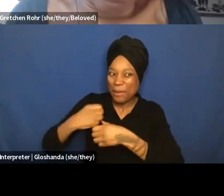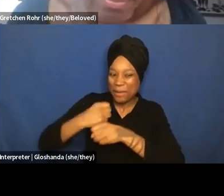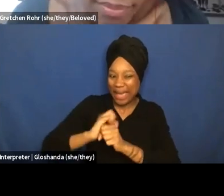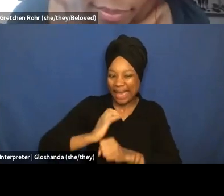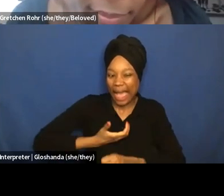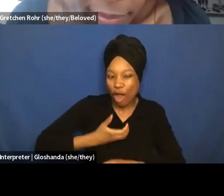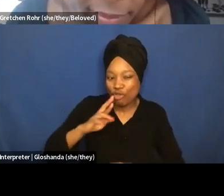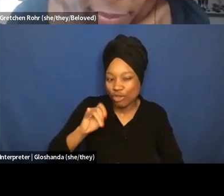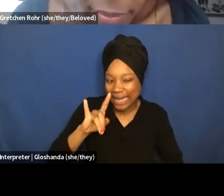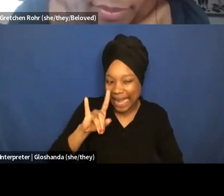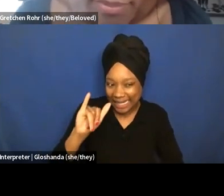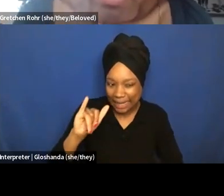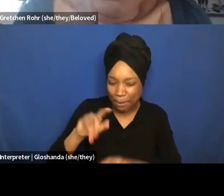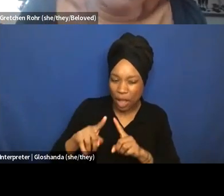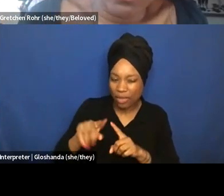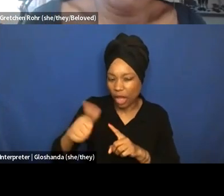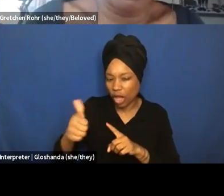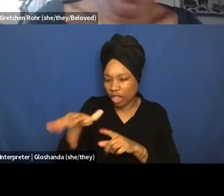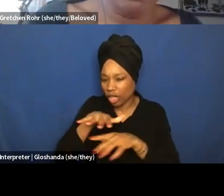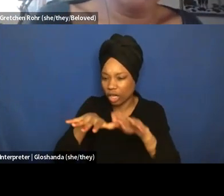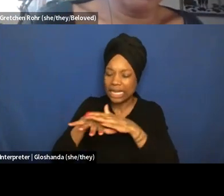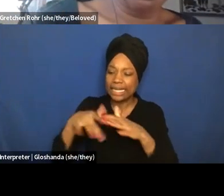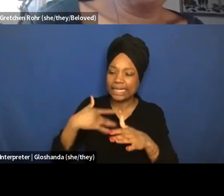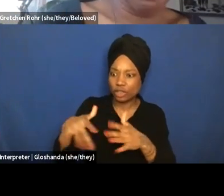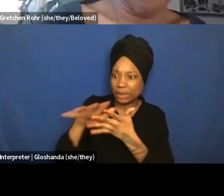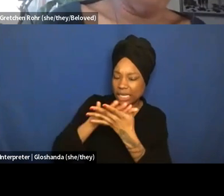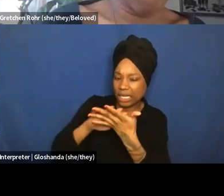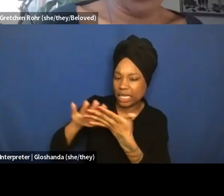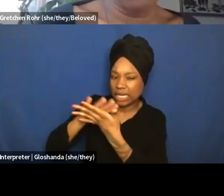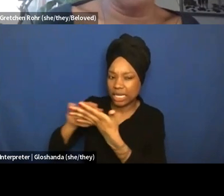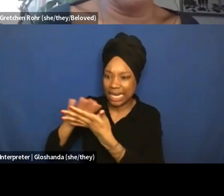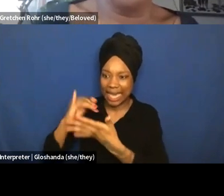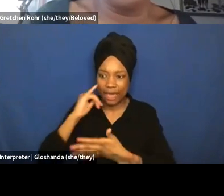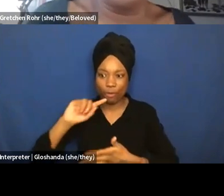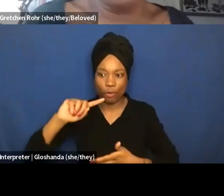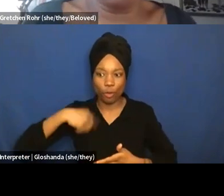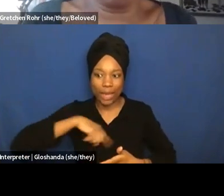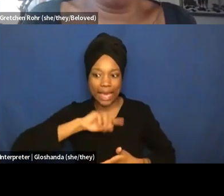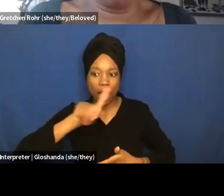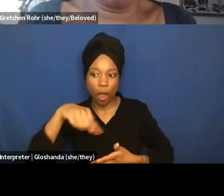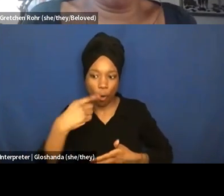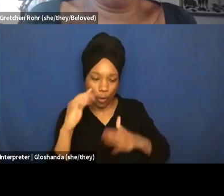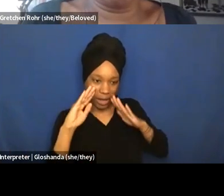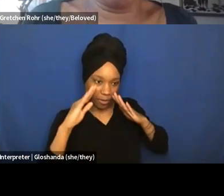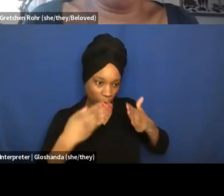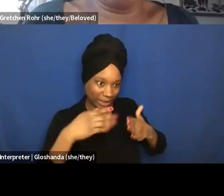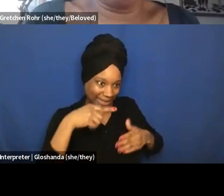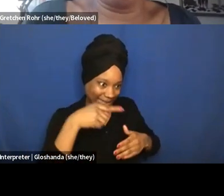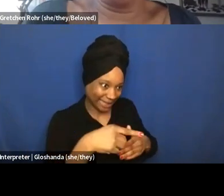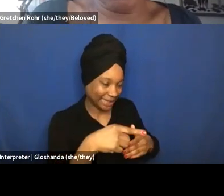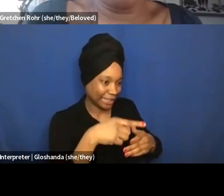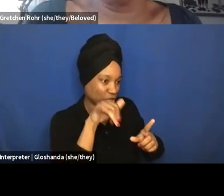are getting obscured if we're just putting up on a pedestal one form of